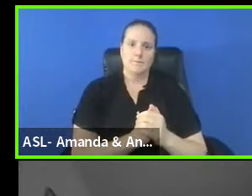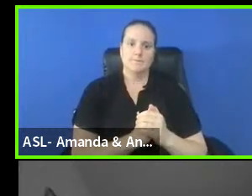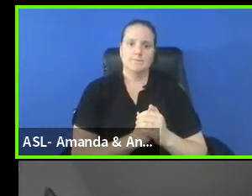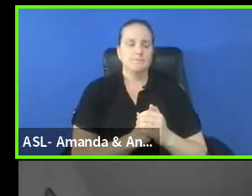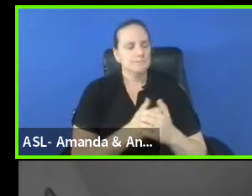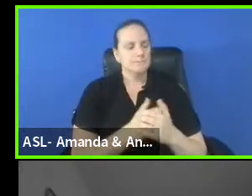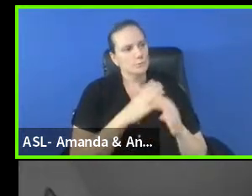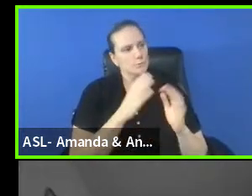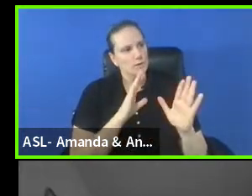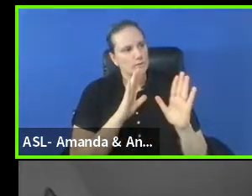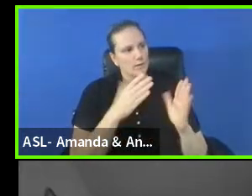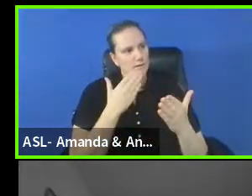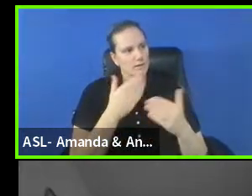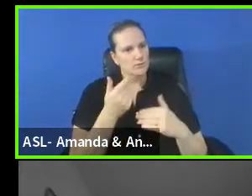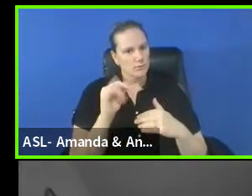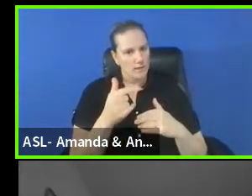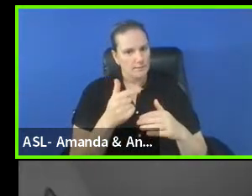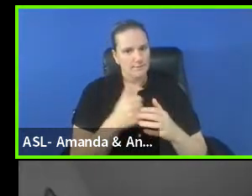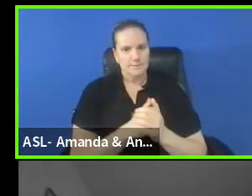Wonderful. Thanks, Greg.